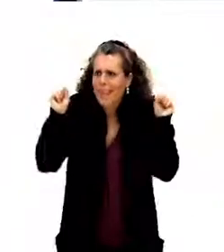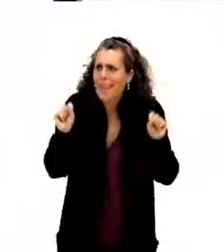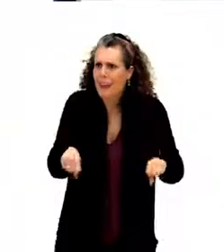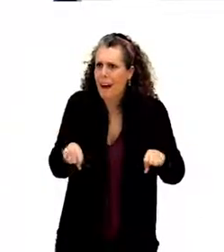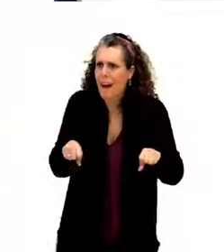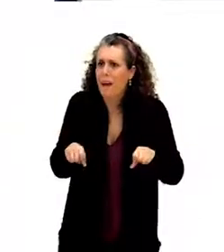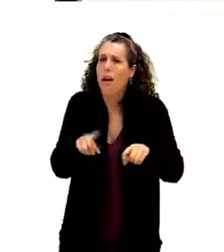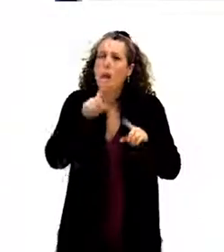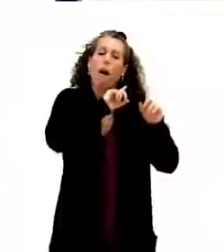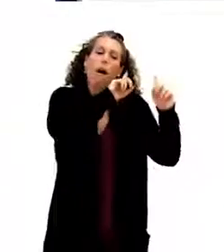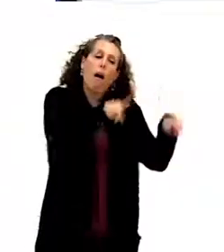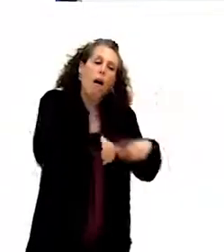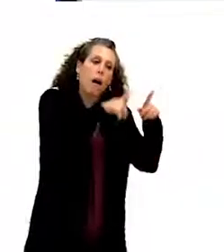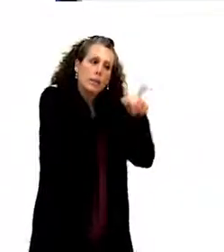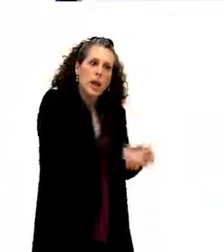traditional approaches in